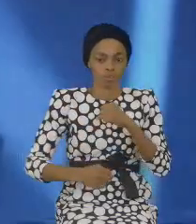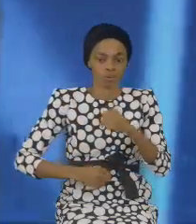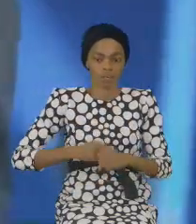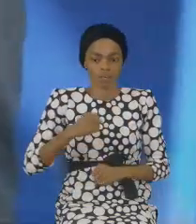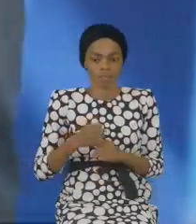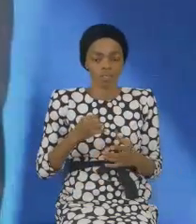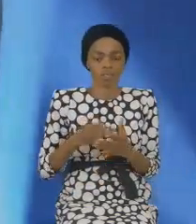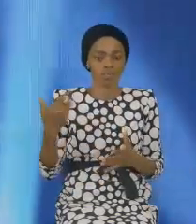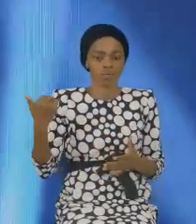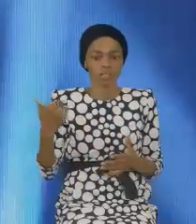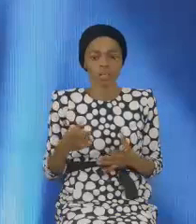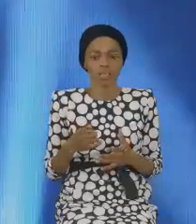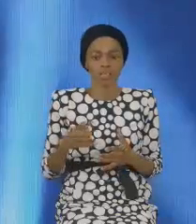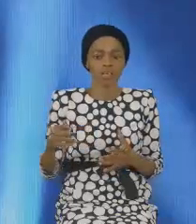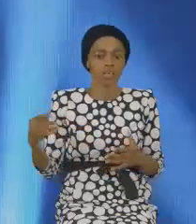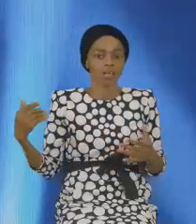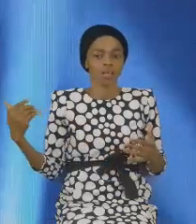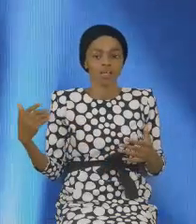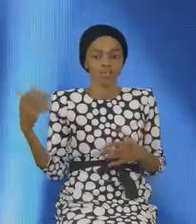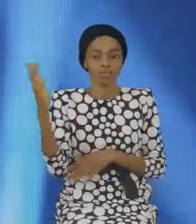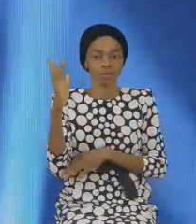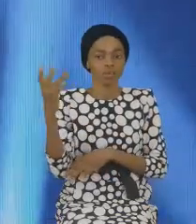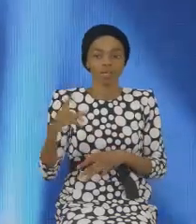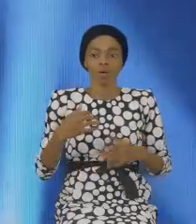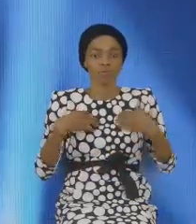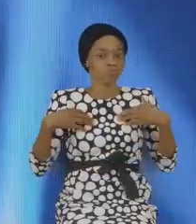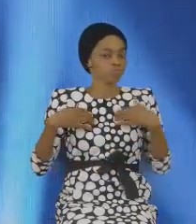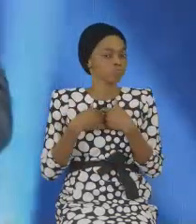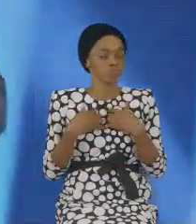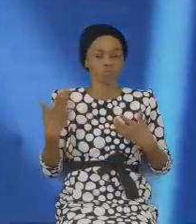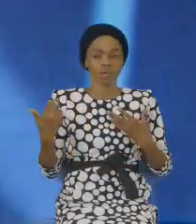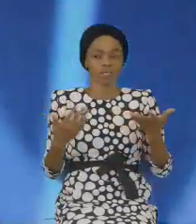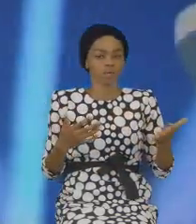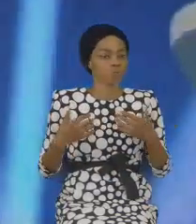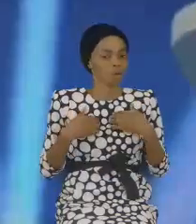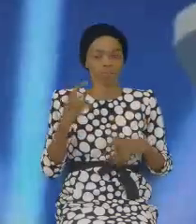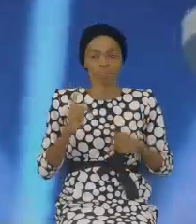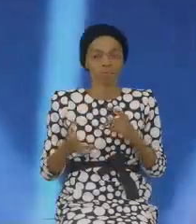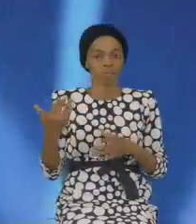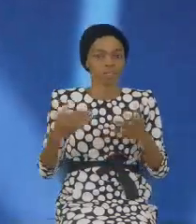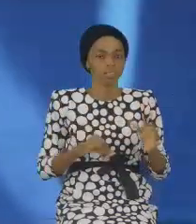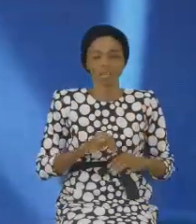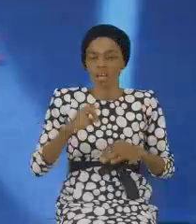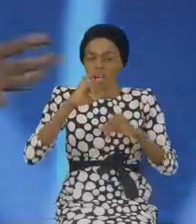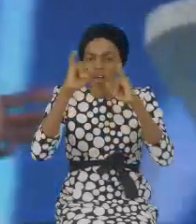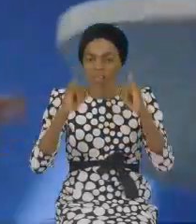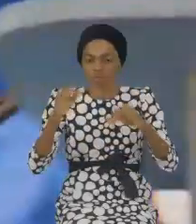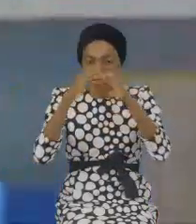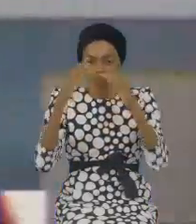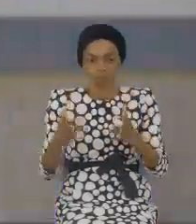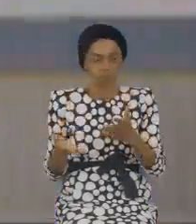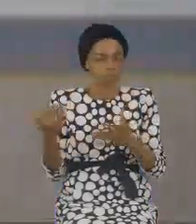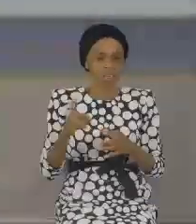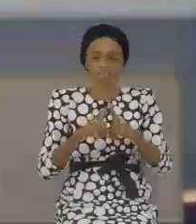the wild animals were there, and the wild people were there, and the idol worshippers were there, and the various